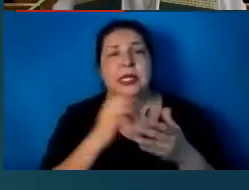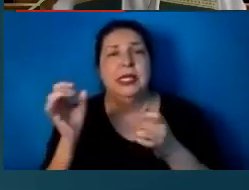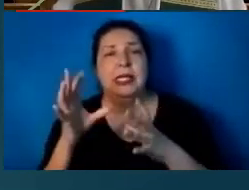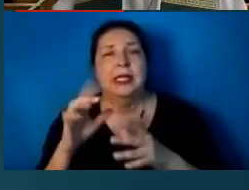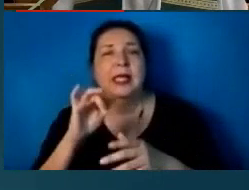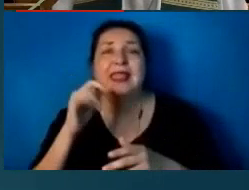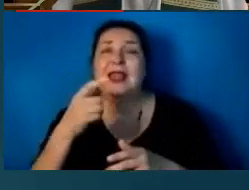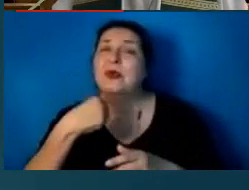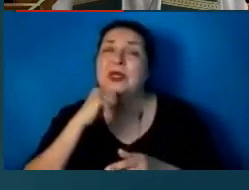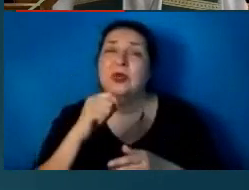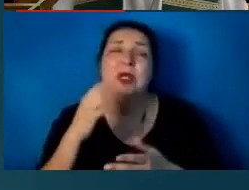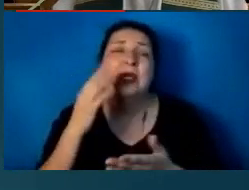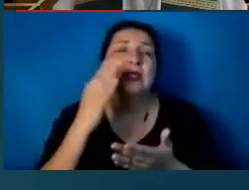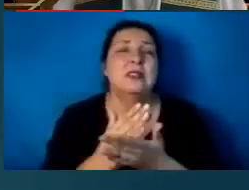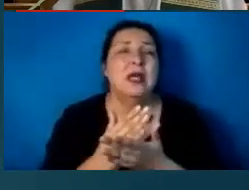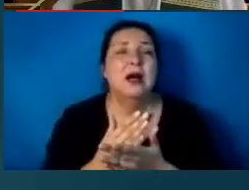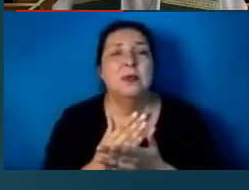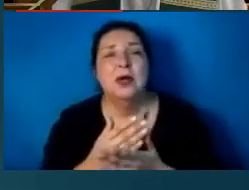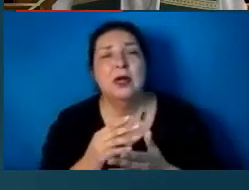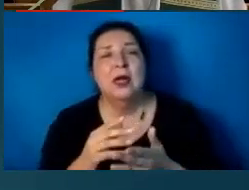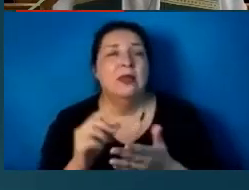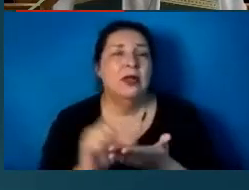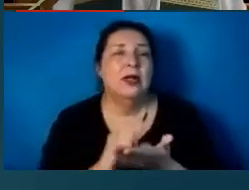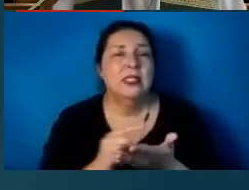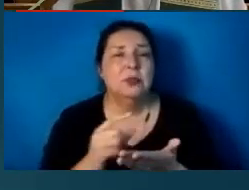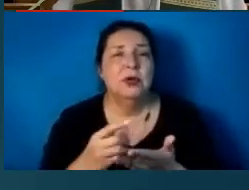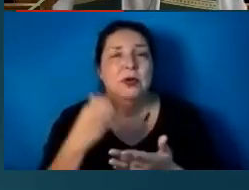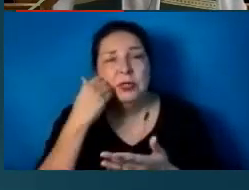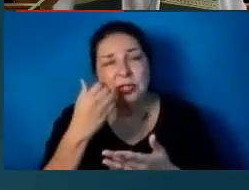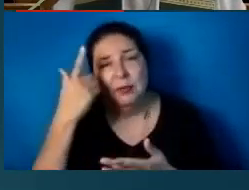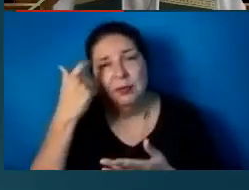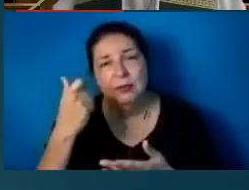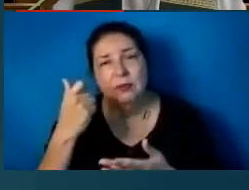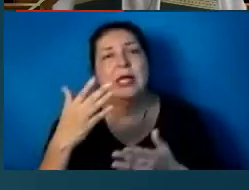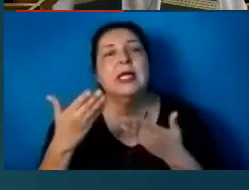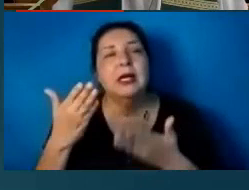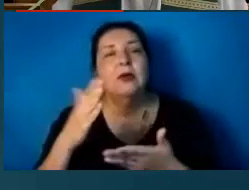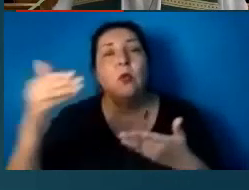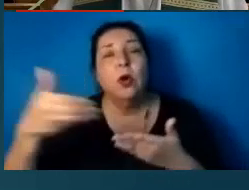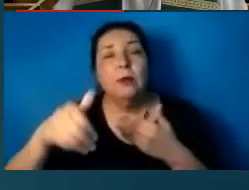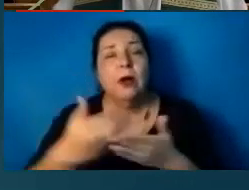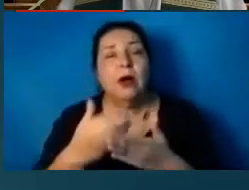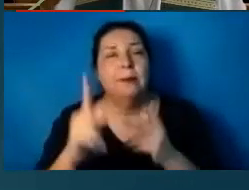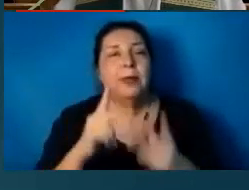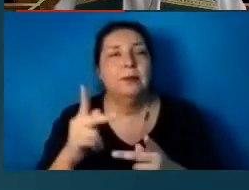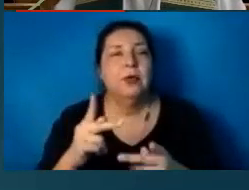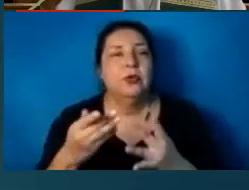cause of the gospel by our shame, but give welcome to all people in the name of Christ. Lord, in your mercy.